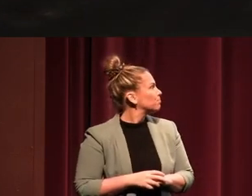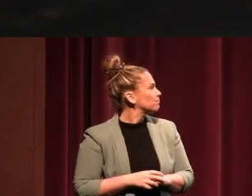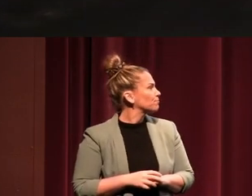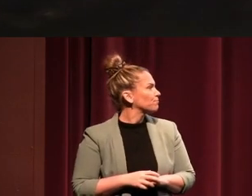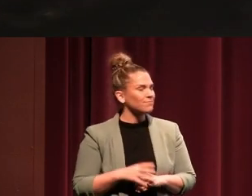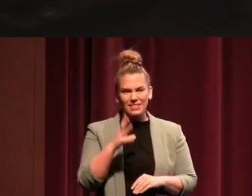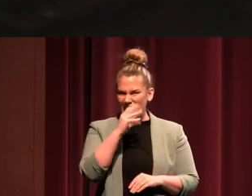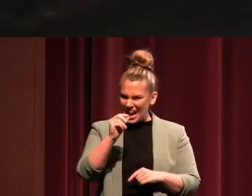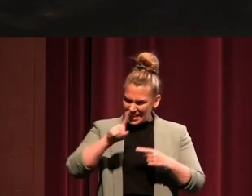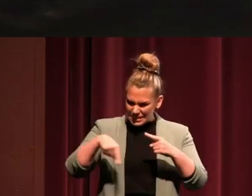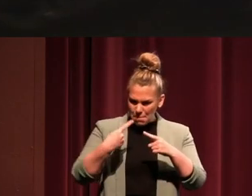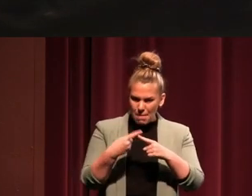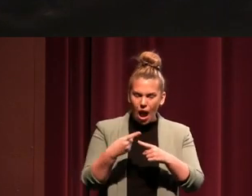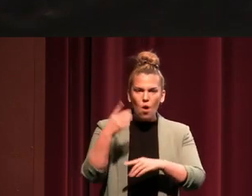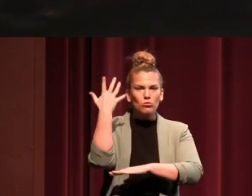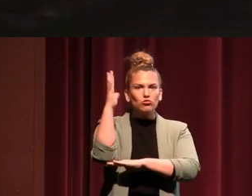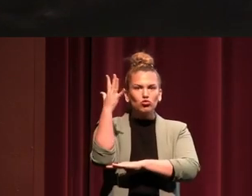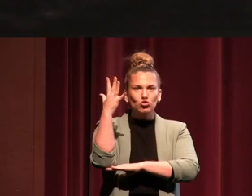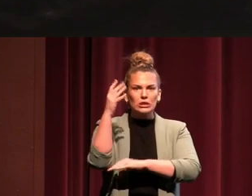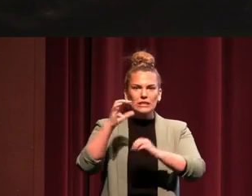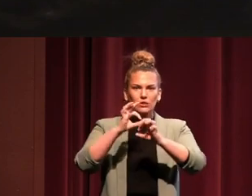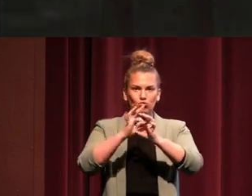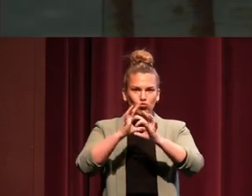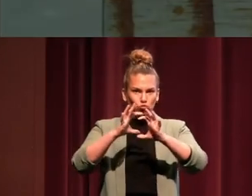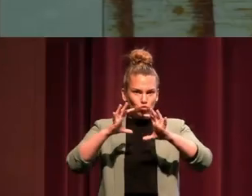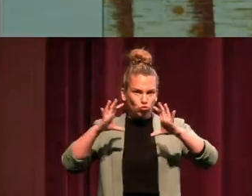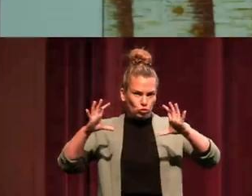and it's about tree ring research.